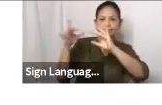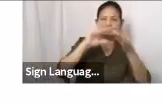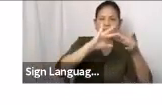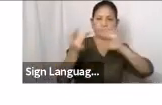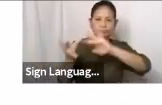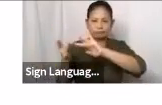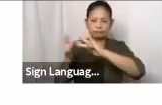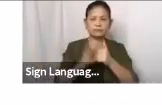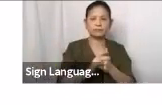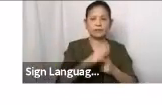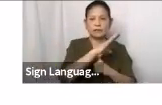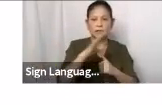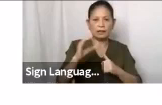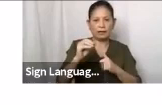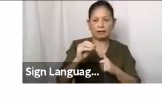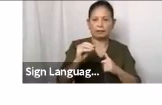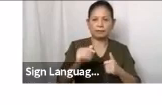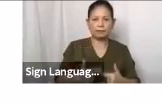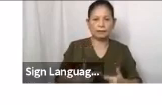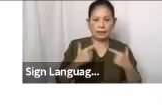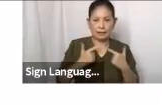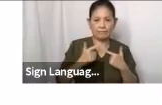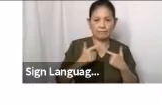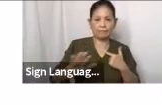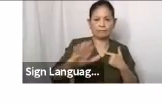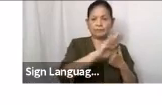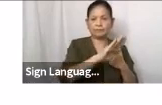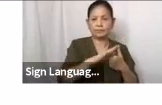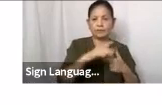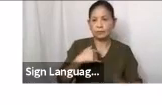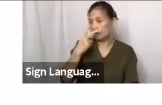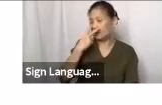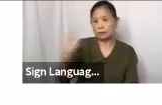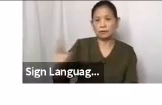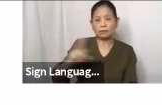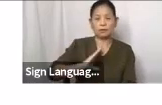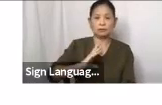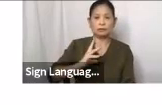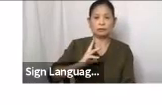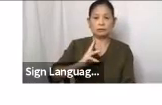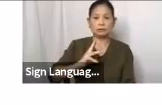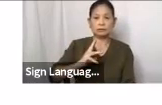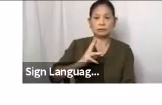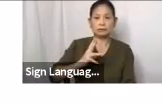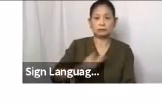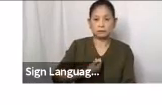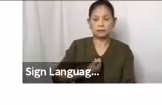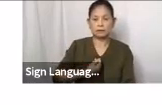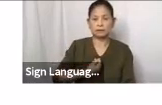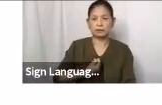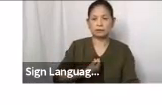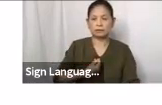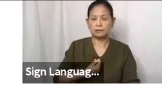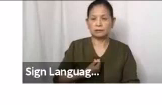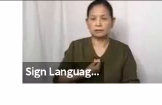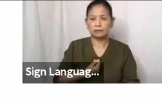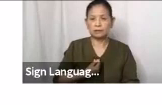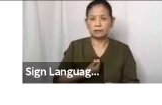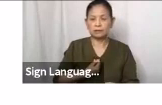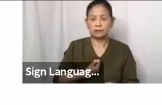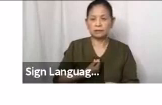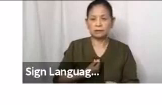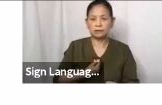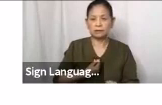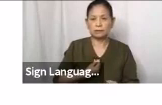mostly they live in groups. So when they see one transitioning herself or getting the body she wants or getting